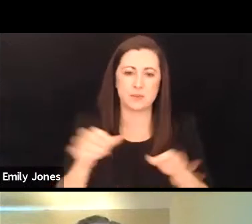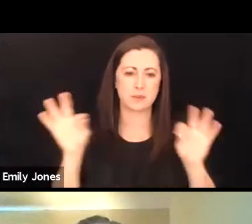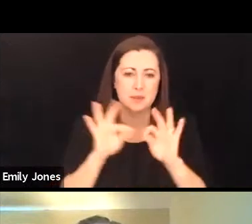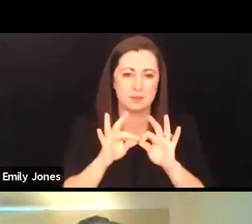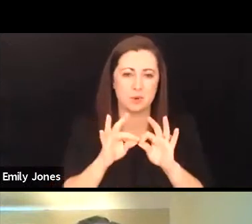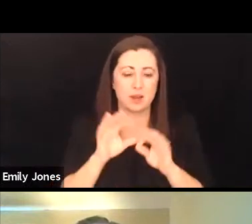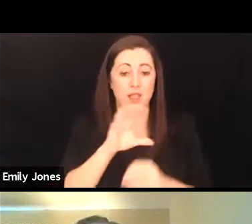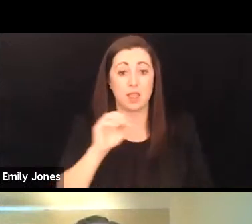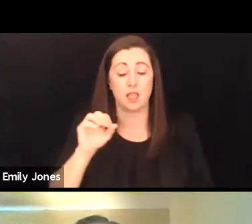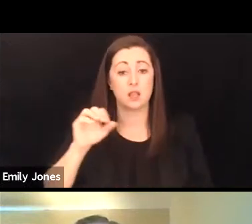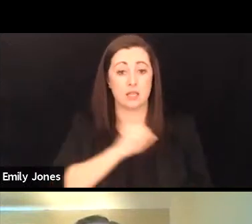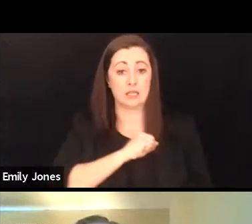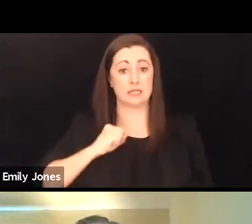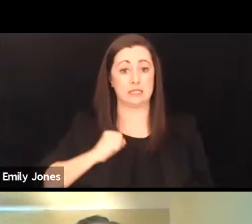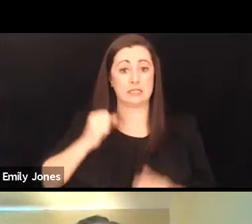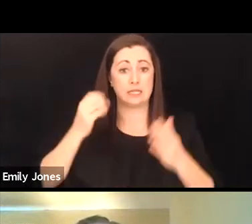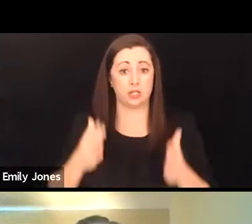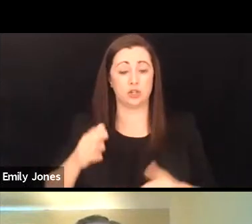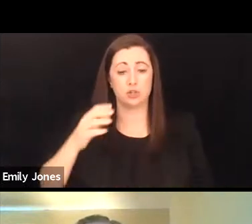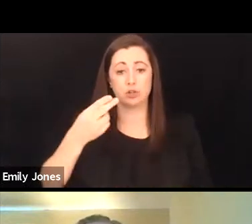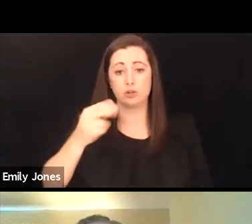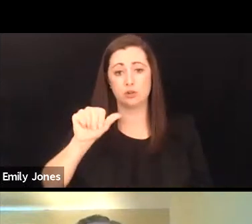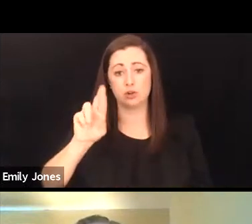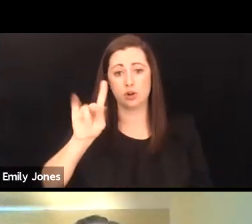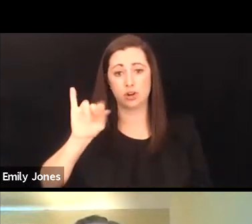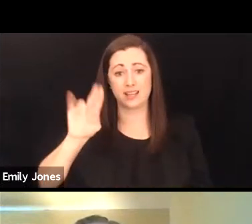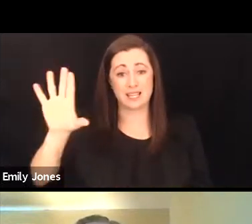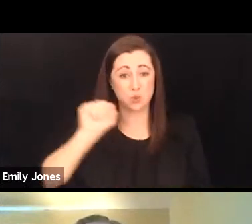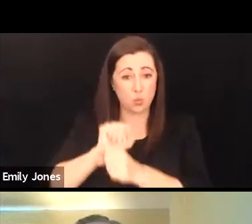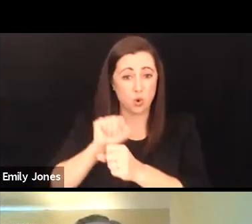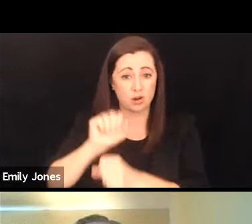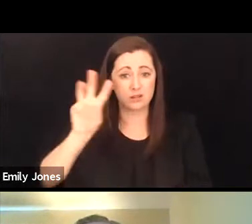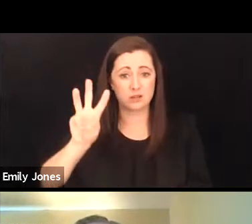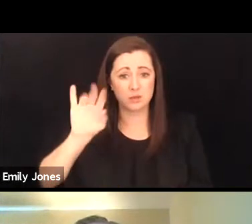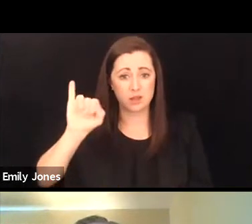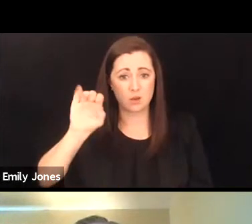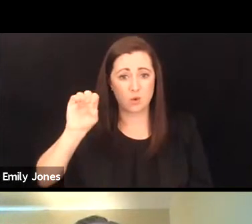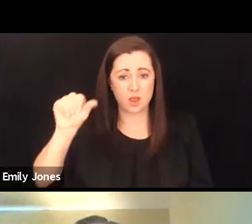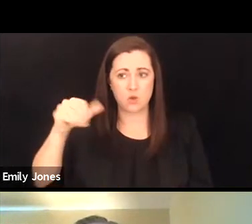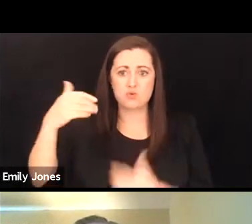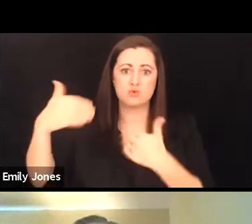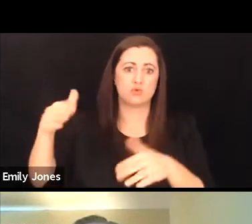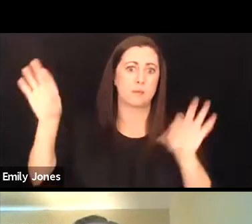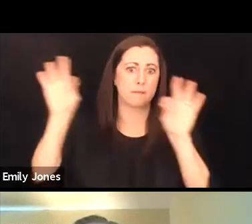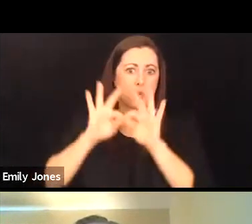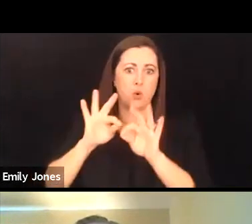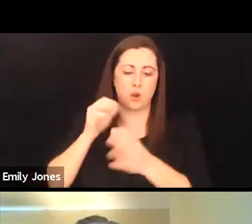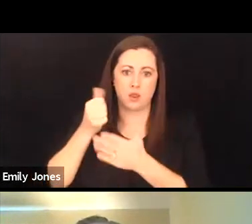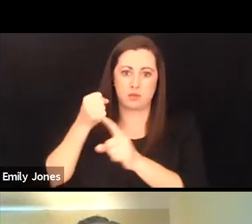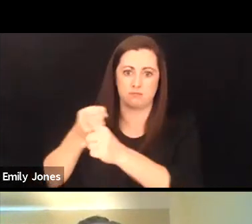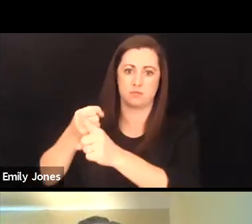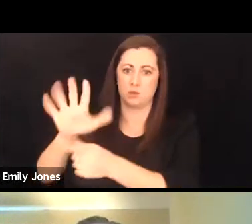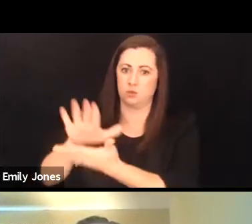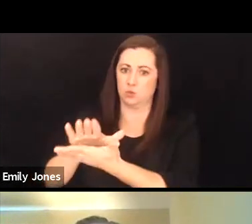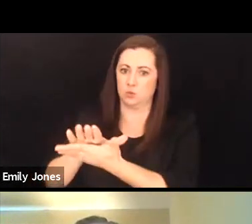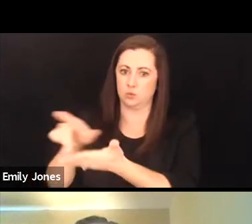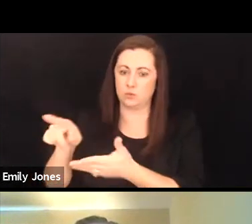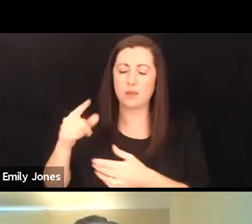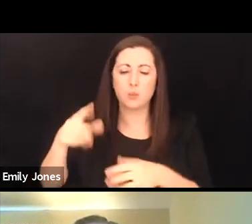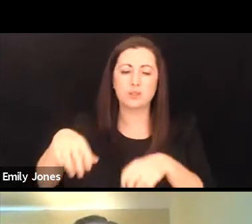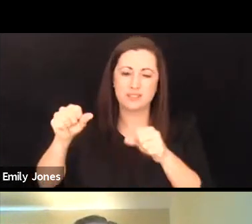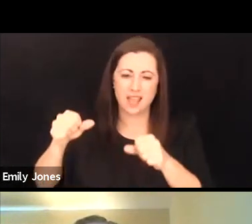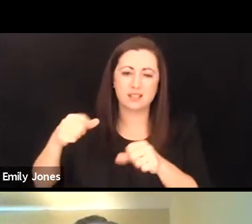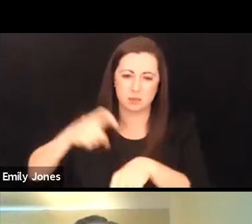with the WIOA Act, I think that has just made tremendous impacts with the schools. I think it'll take several generations to change